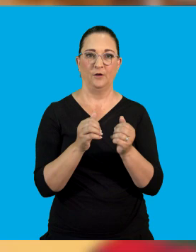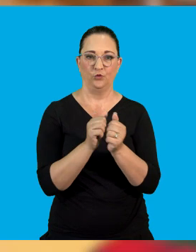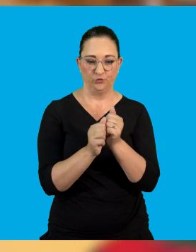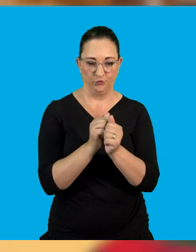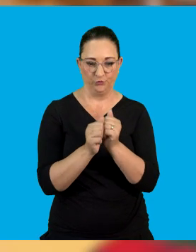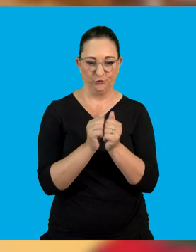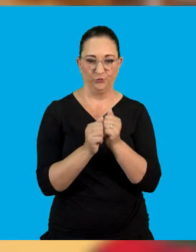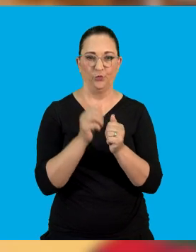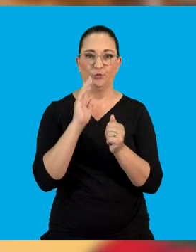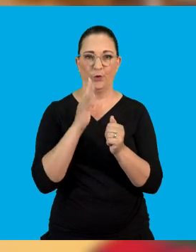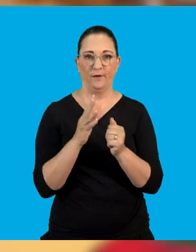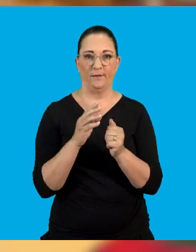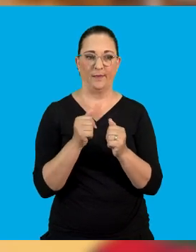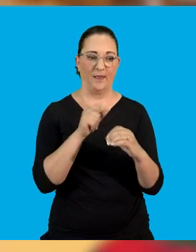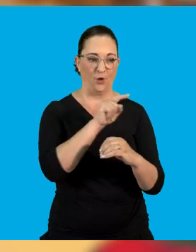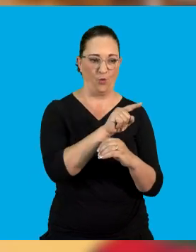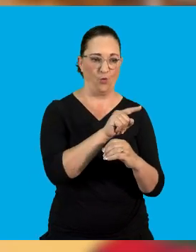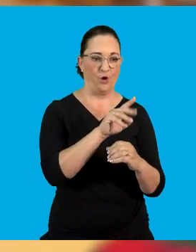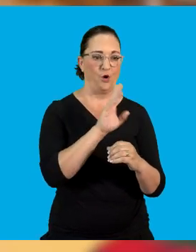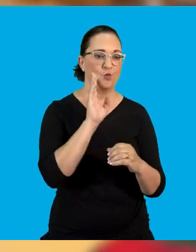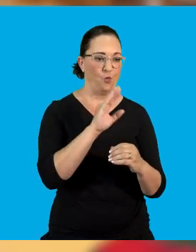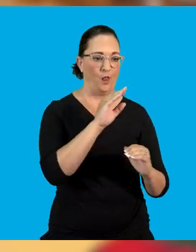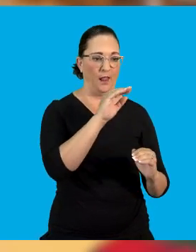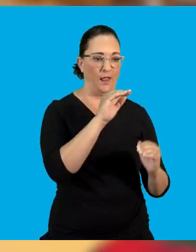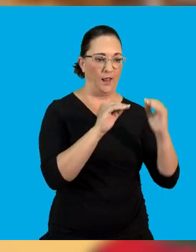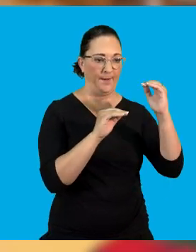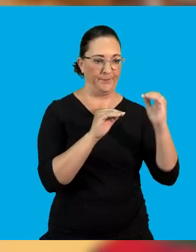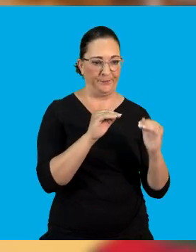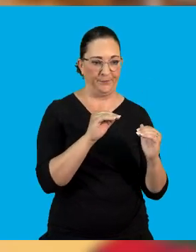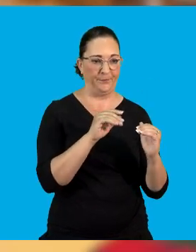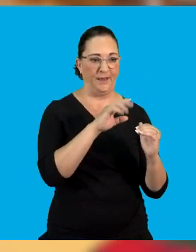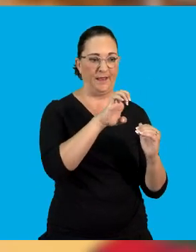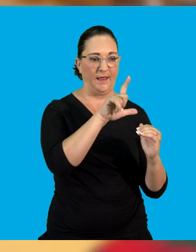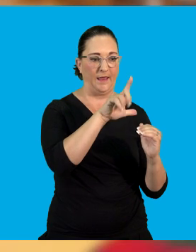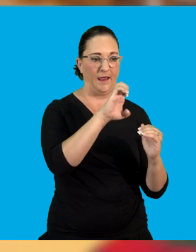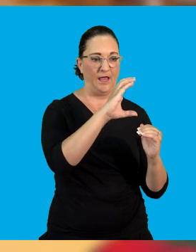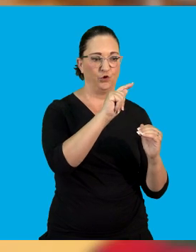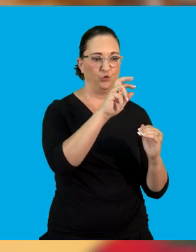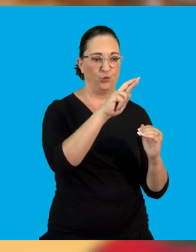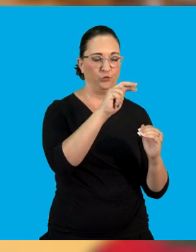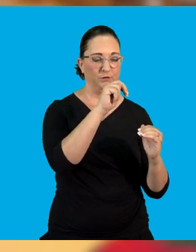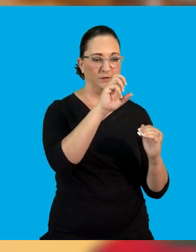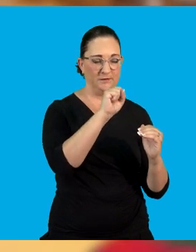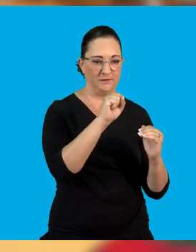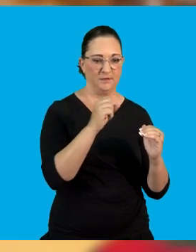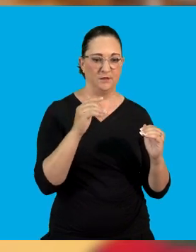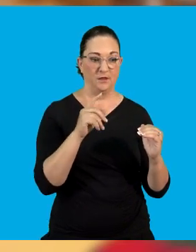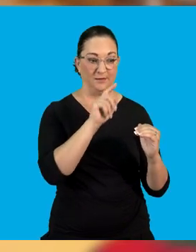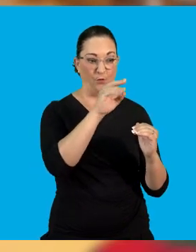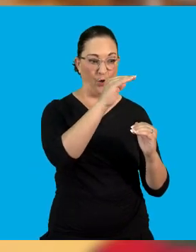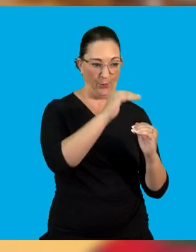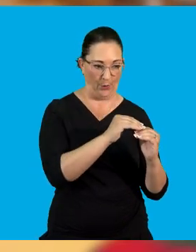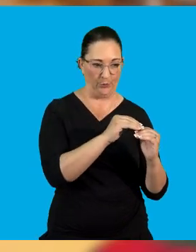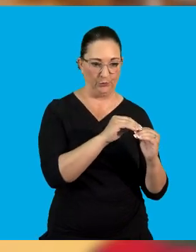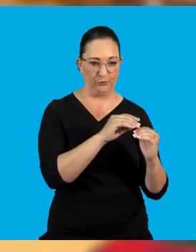together or rub those two objects together, one of those materials is going to lose the electrons. And obviously,